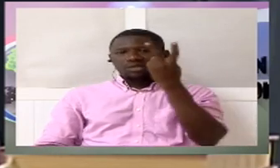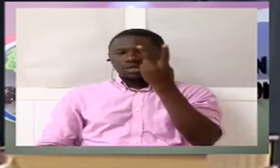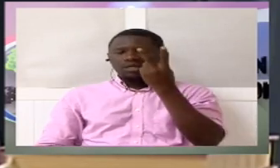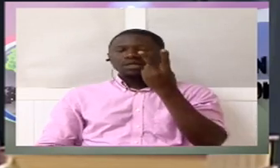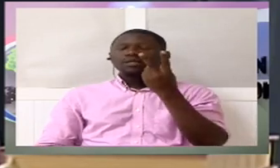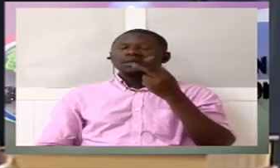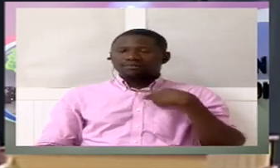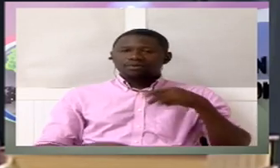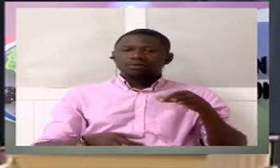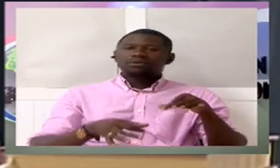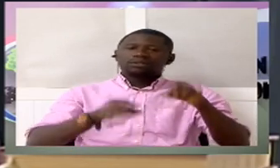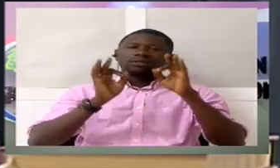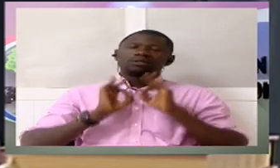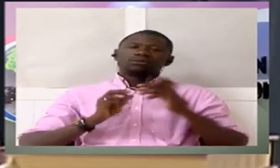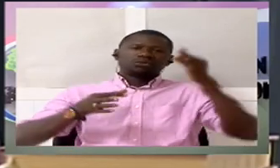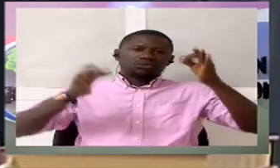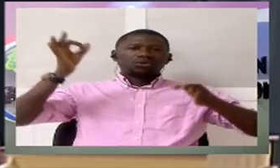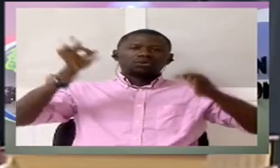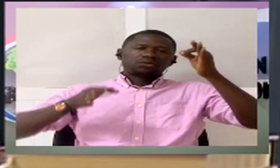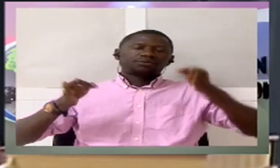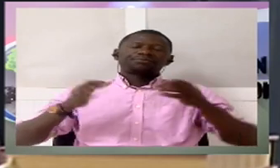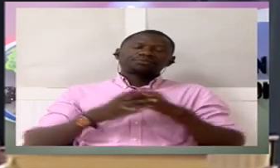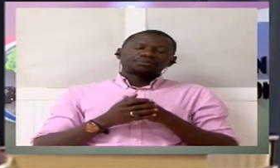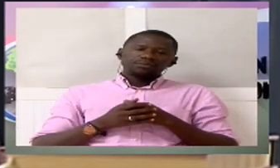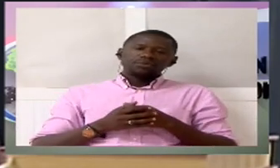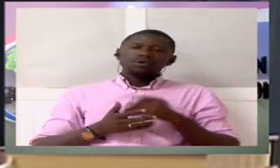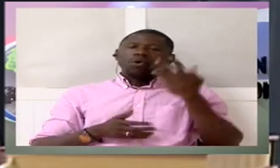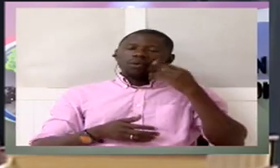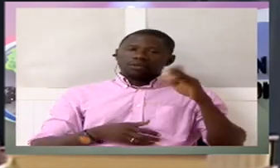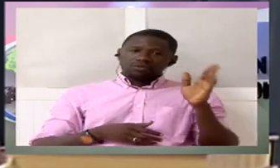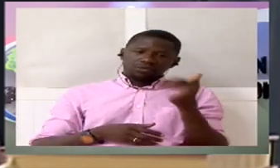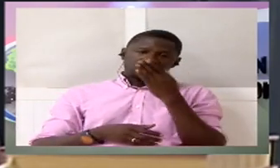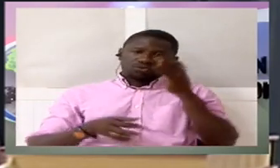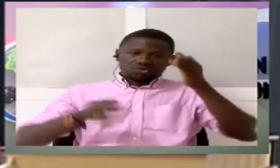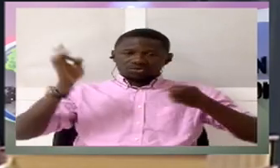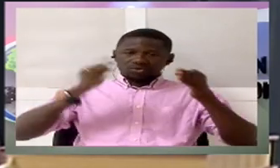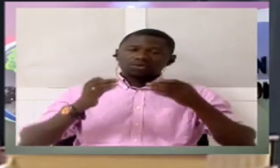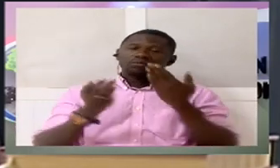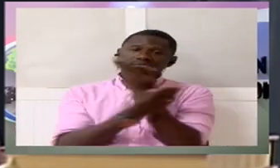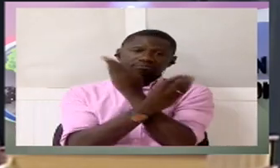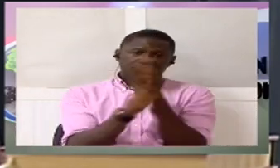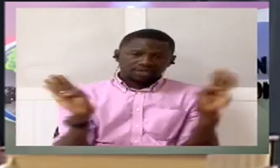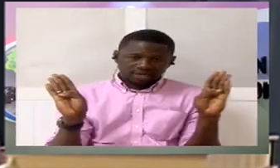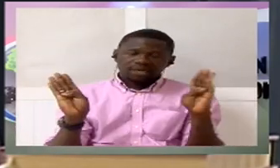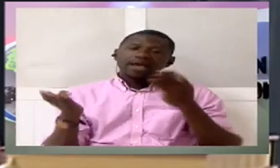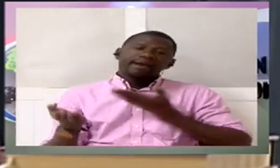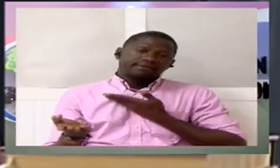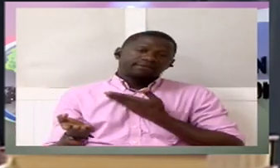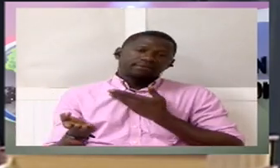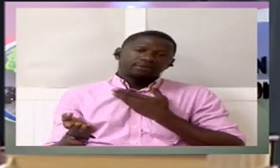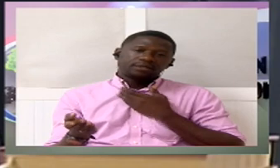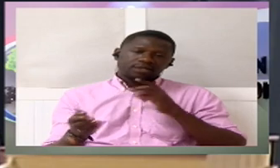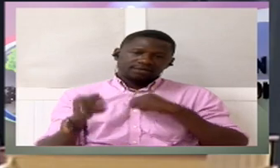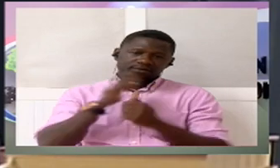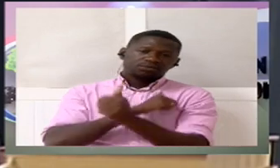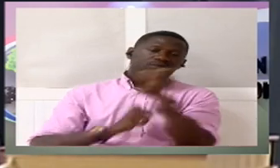headquarters he spent the night there on the second day he was taken to court biria tata court ya bel when he got to court he was bailed yana mutana nsuoko